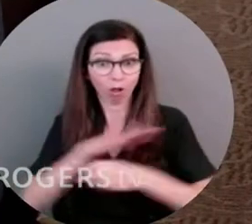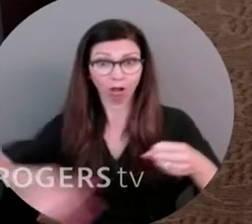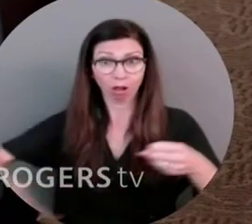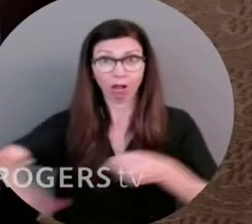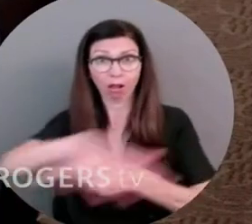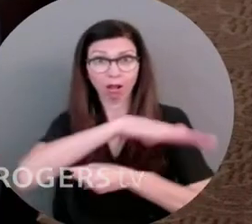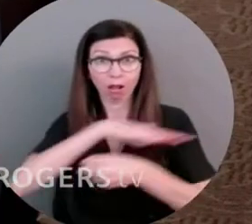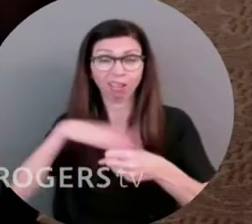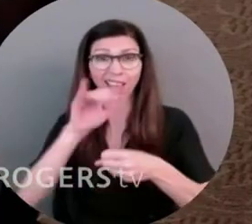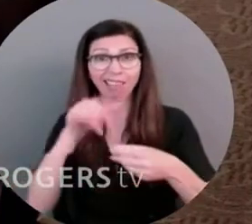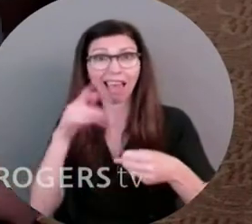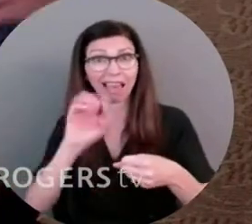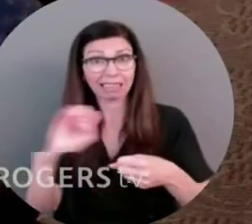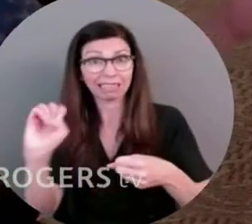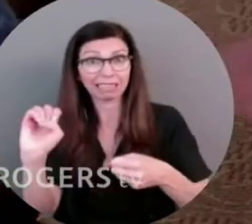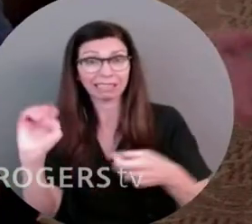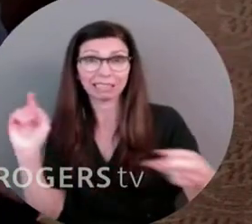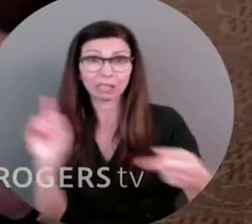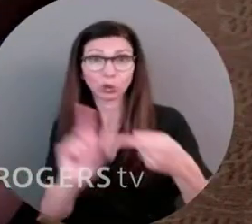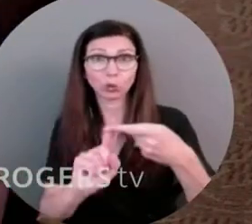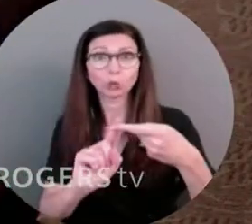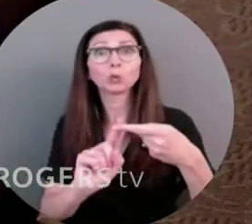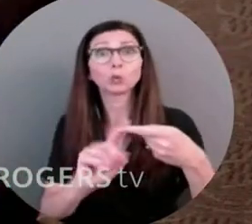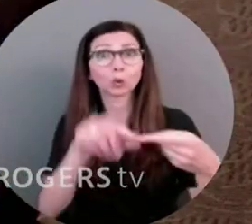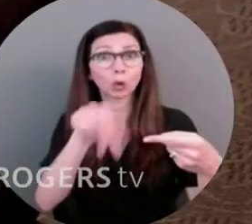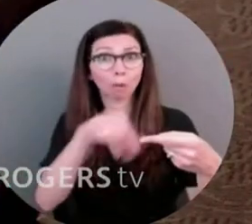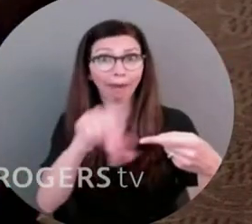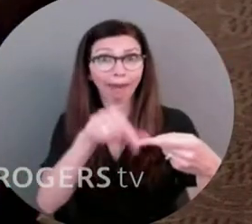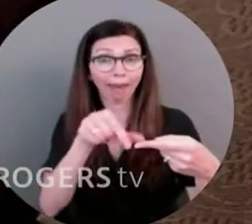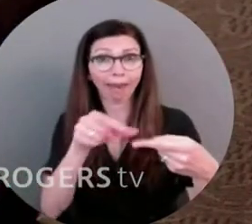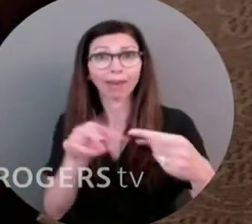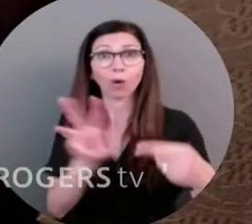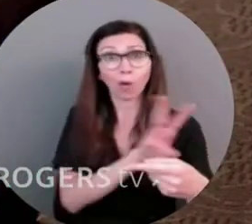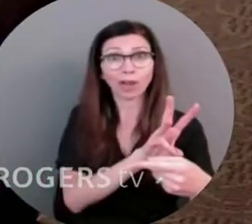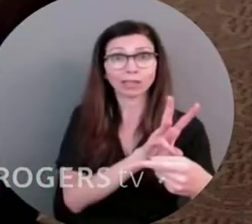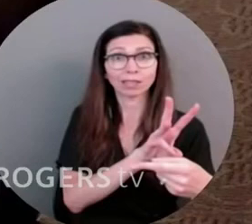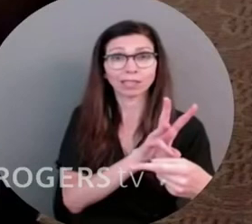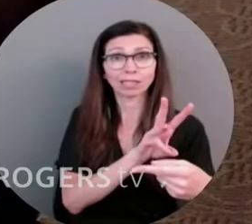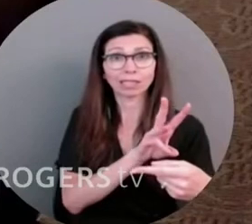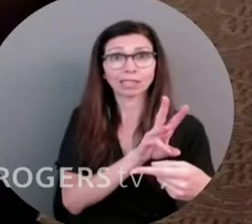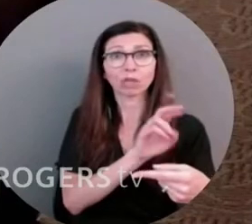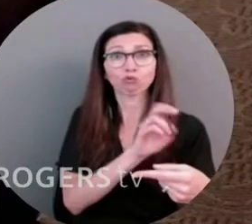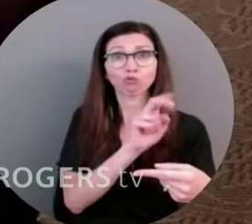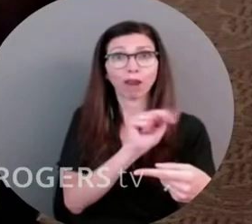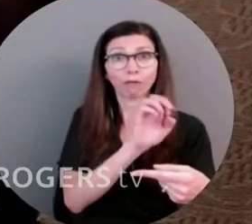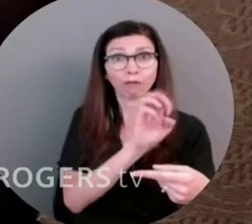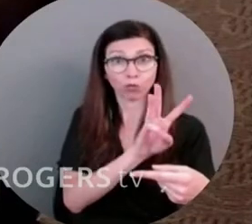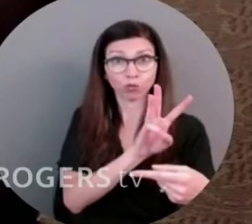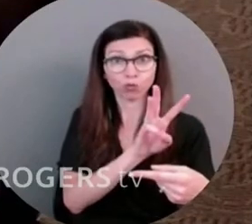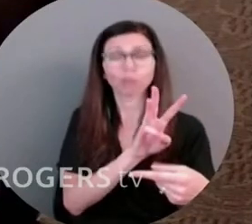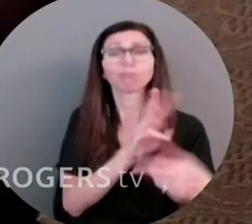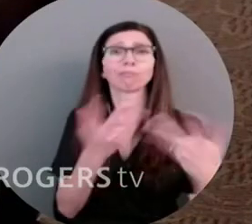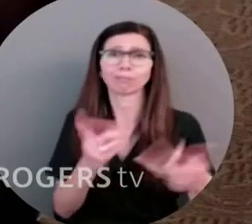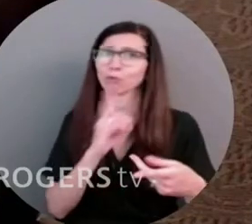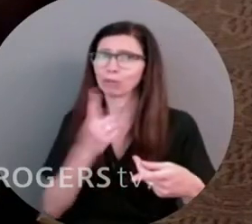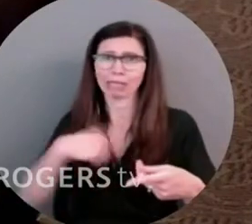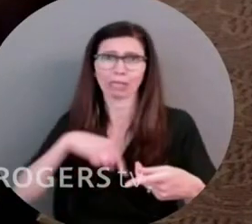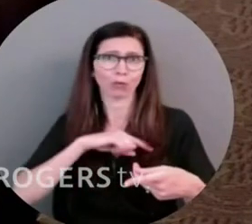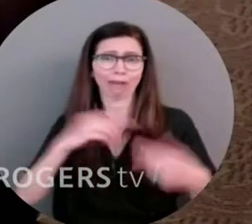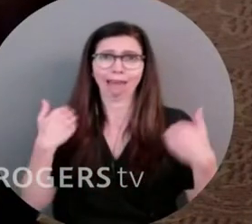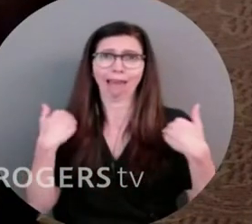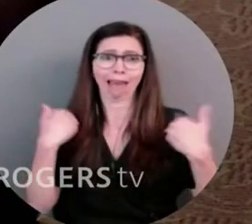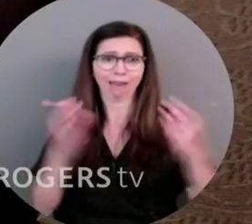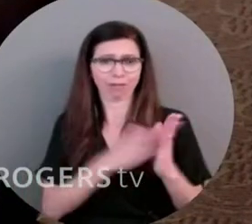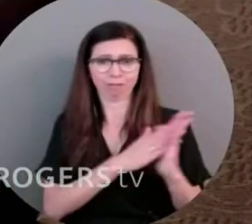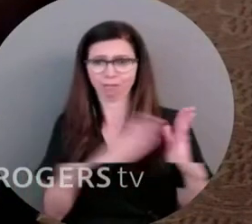east to the Quebec border, west to Renfrew. The labs that we have in Ottawa can test about